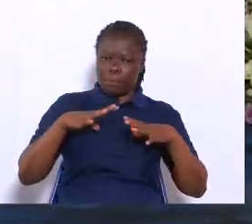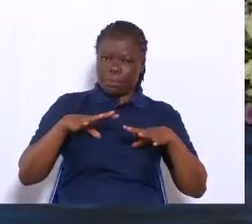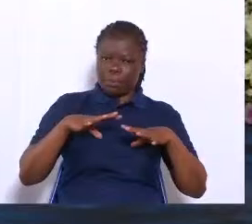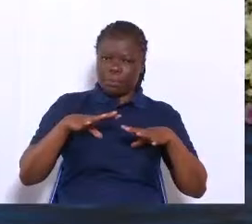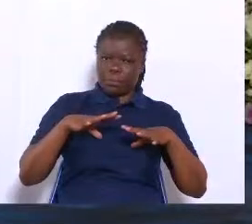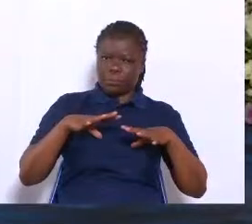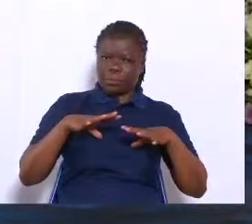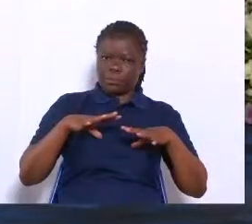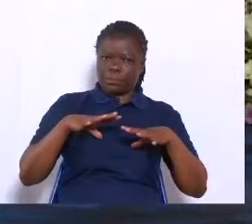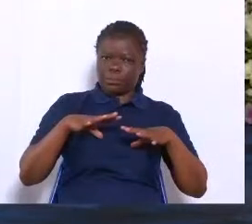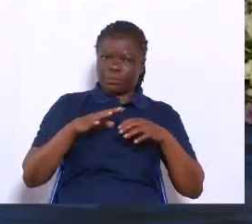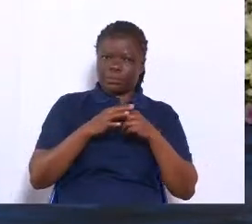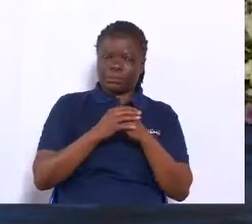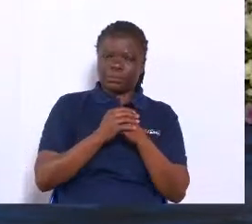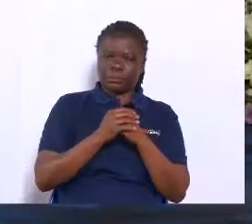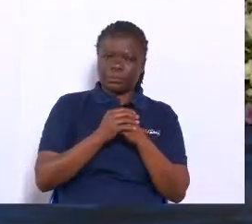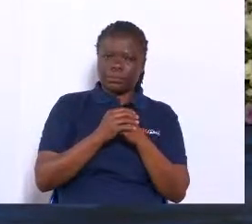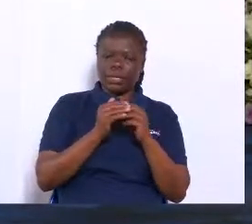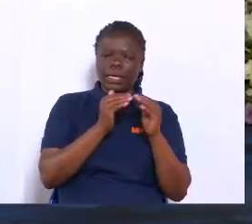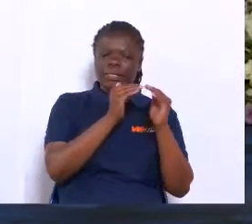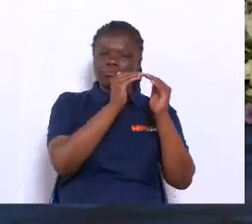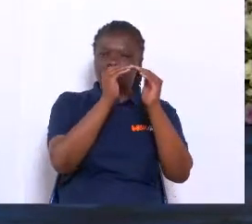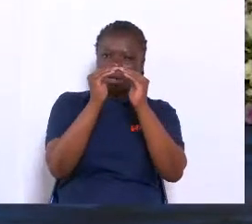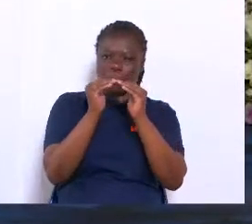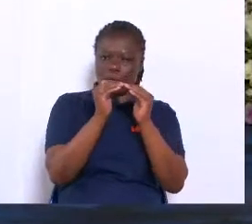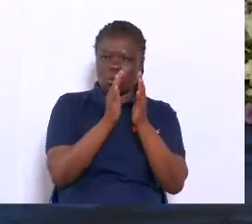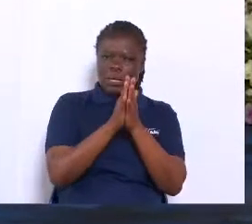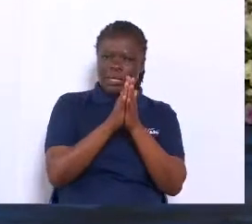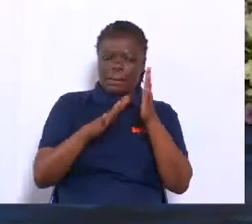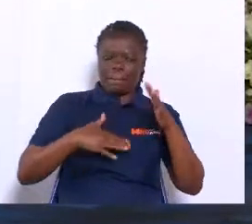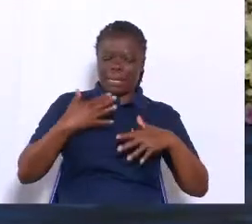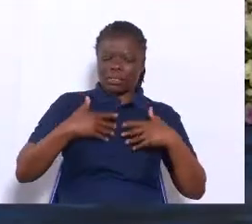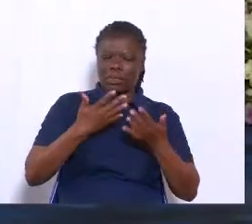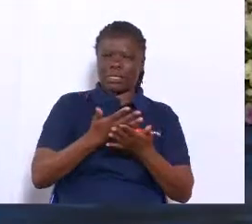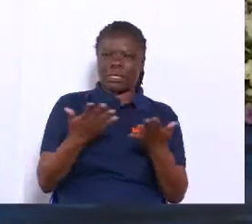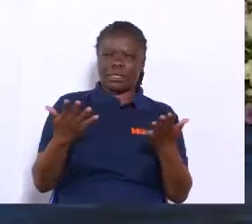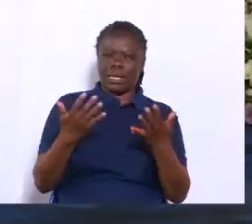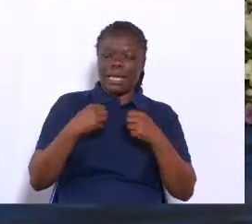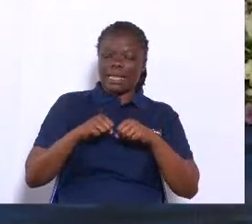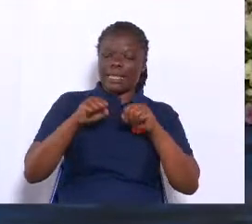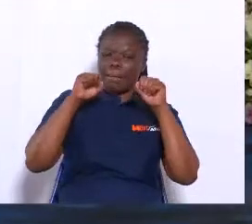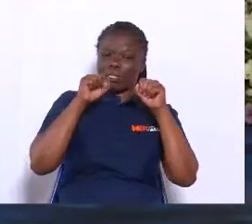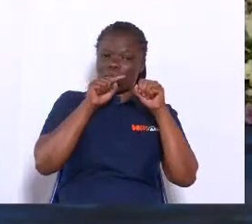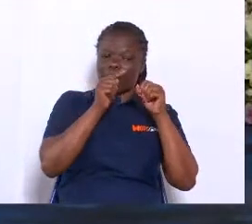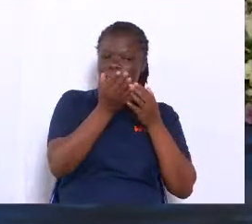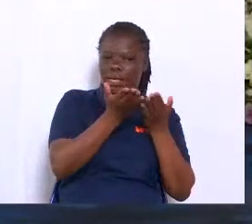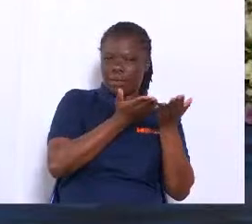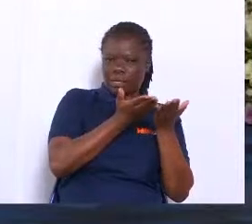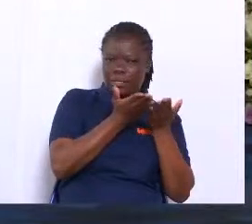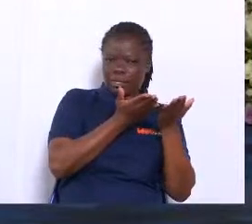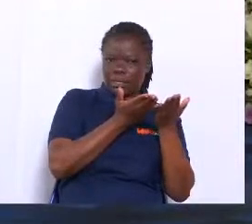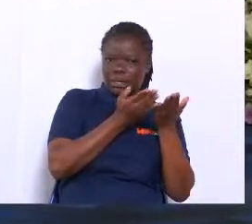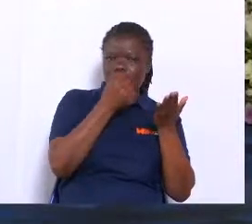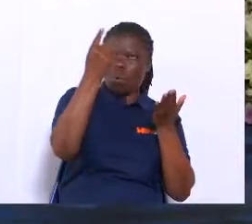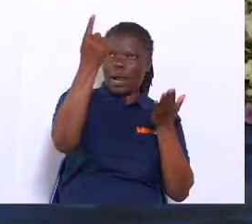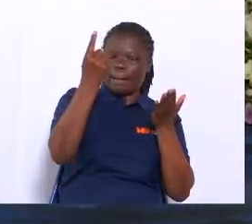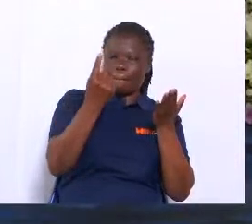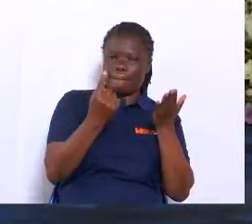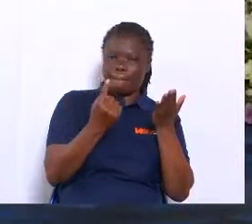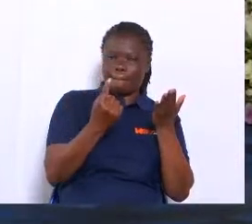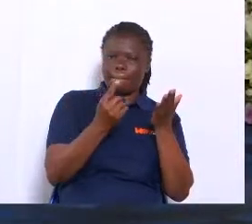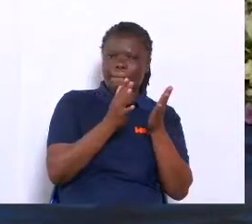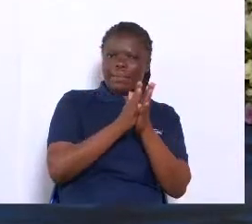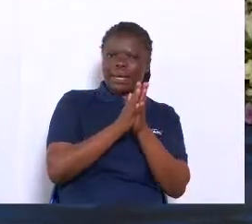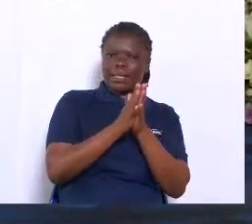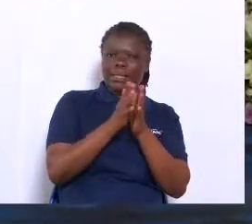with the drunkards, that is, to live in harmony with the pleasures of this world, the master of that servant will come on a